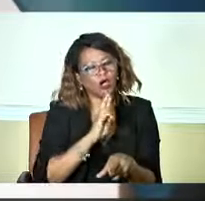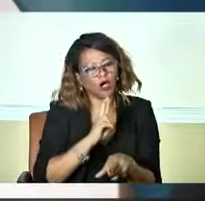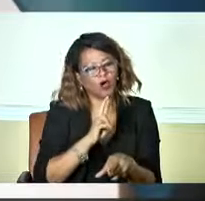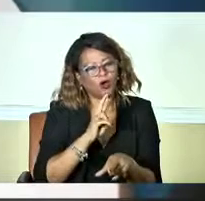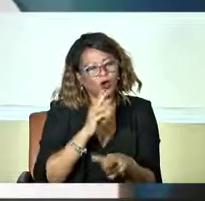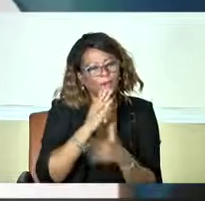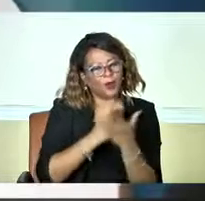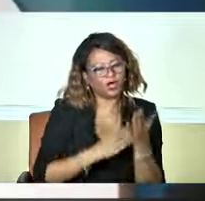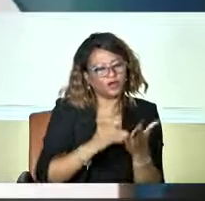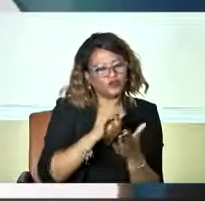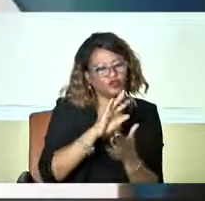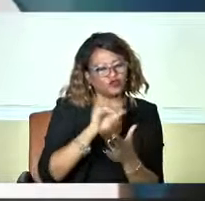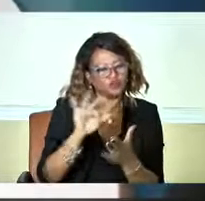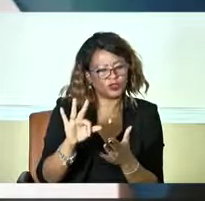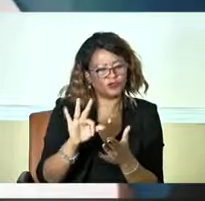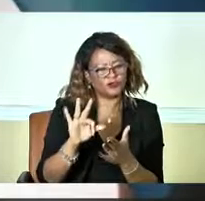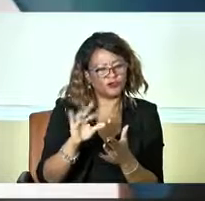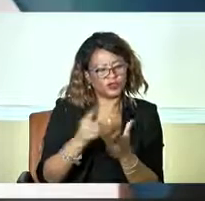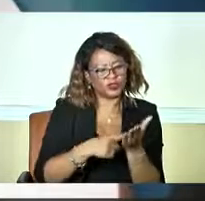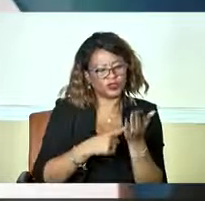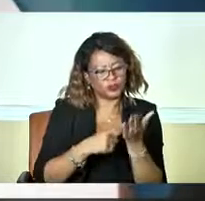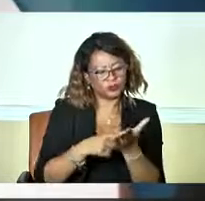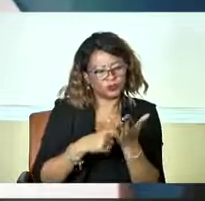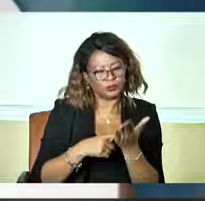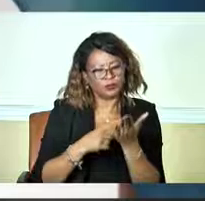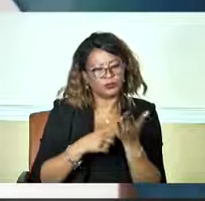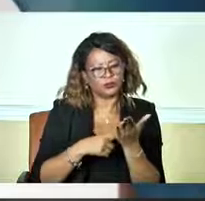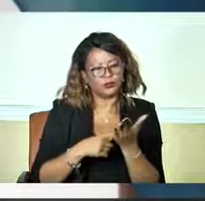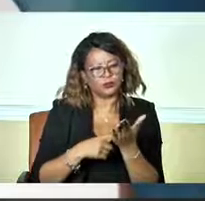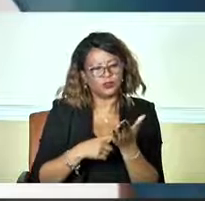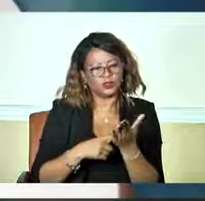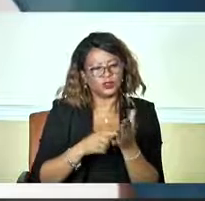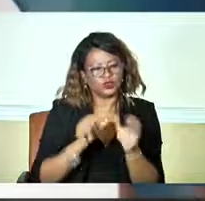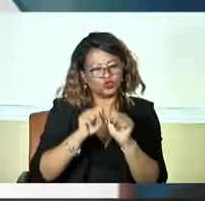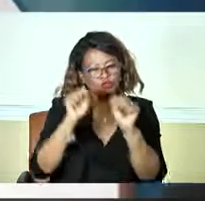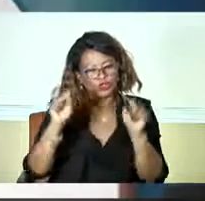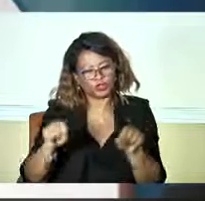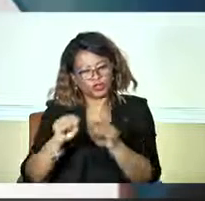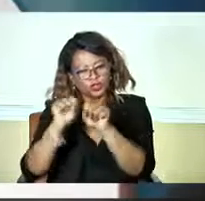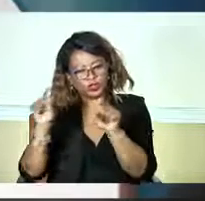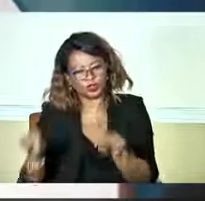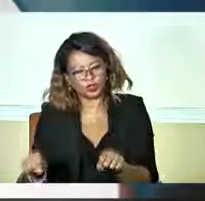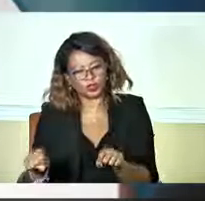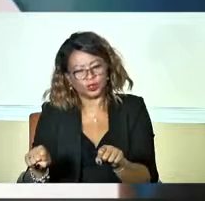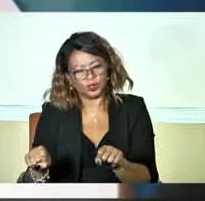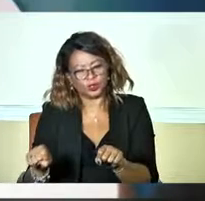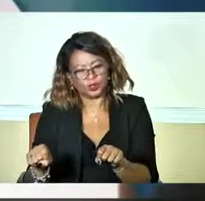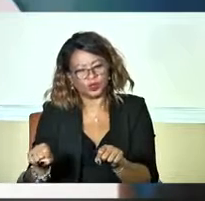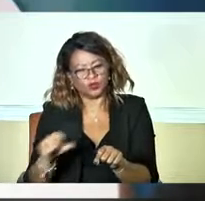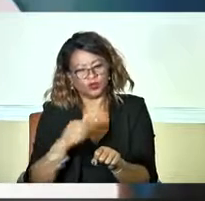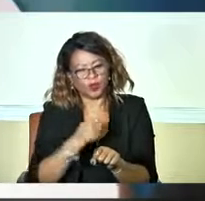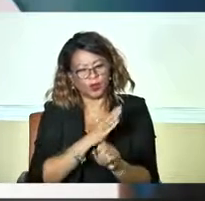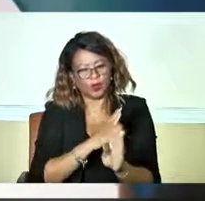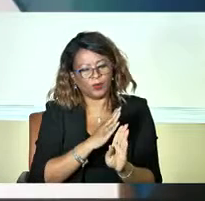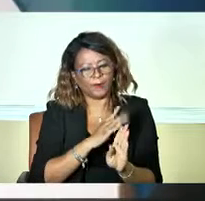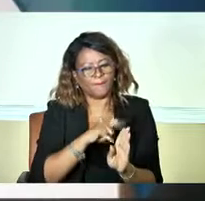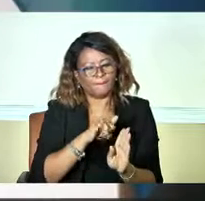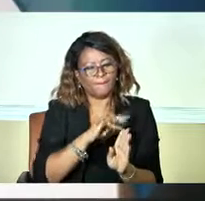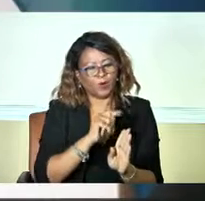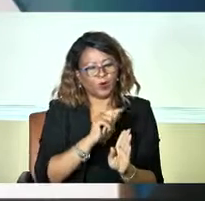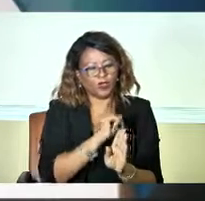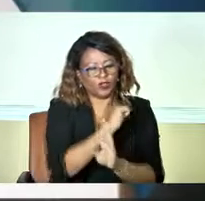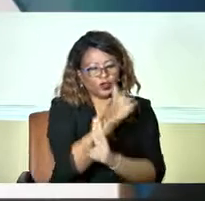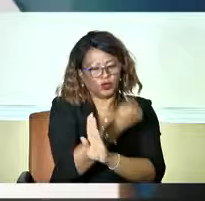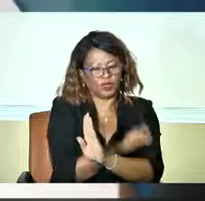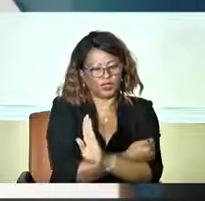Reef discussions in terms of the structure of the Grand Bahama Port Authority. So I